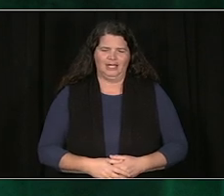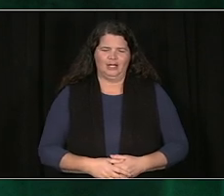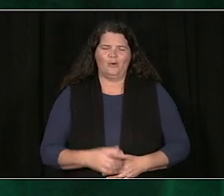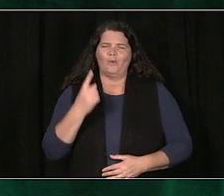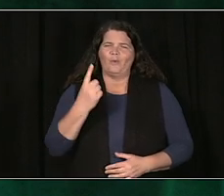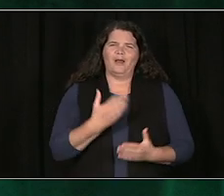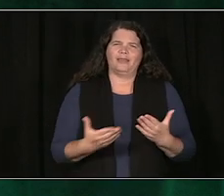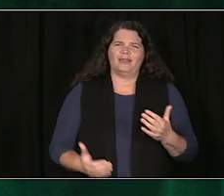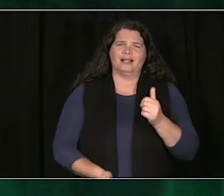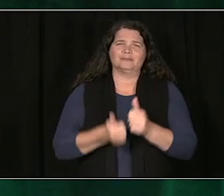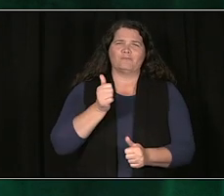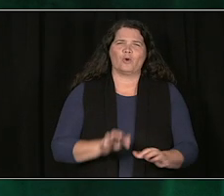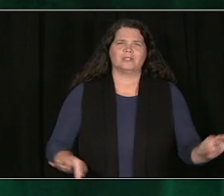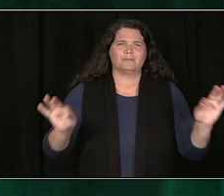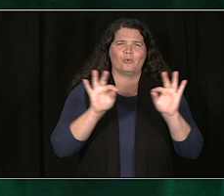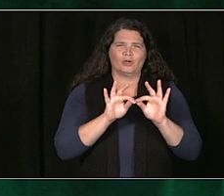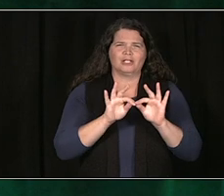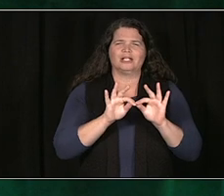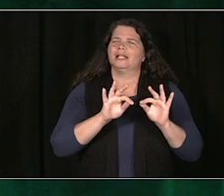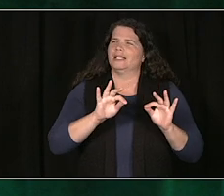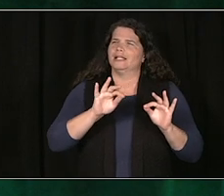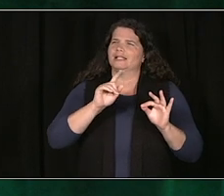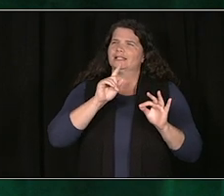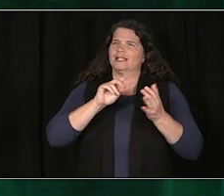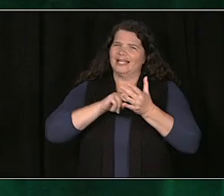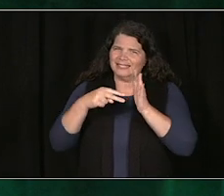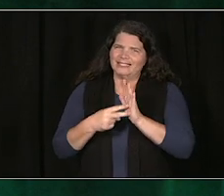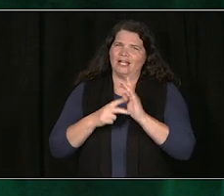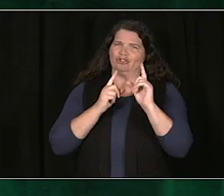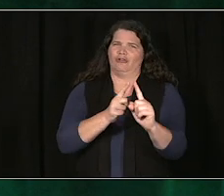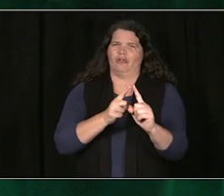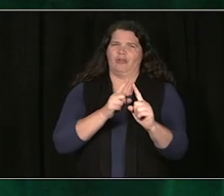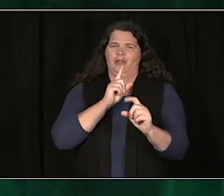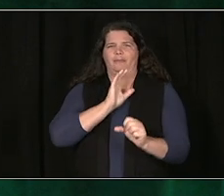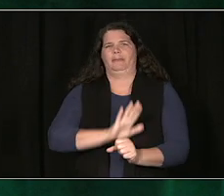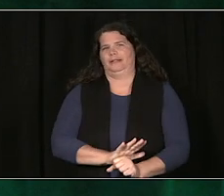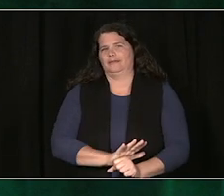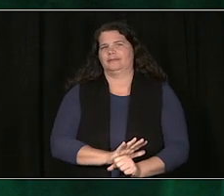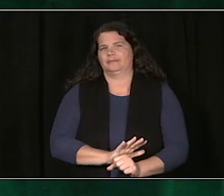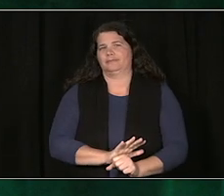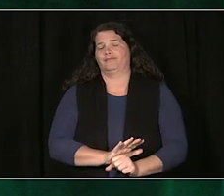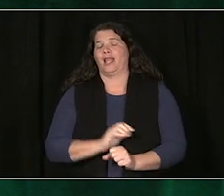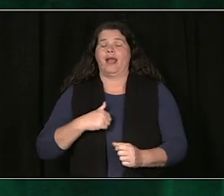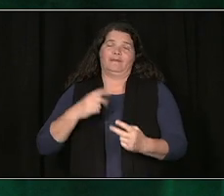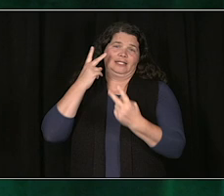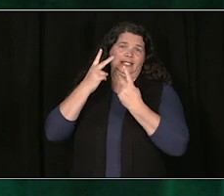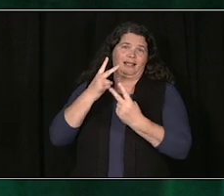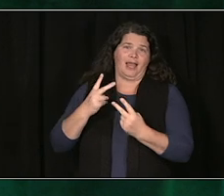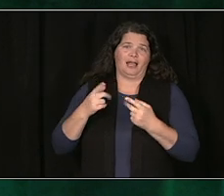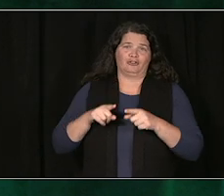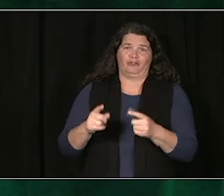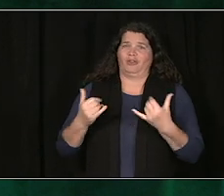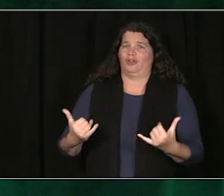intentional commitment. And I think that has been evident through this current administration. I was just saying, as I